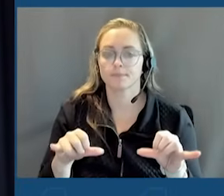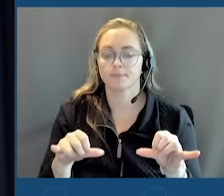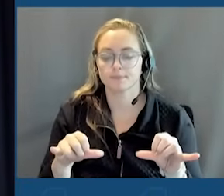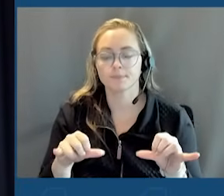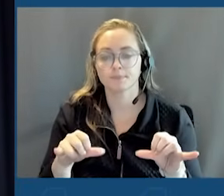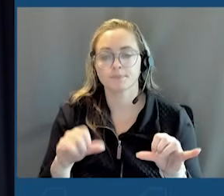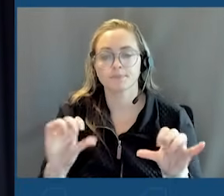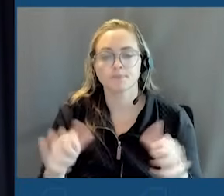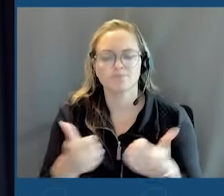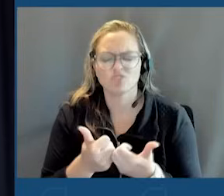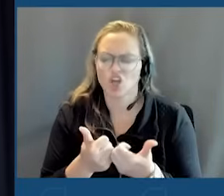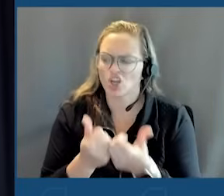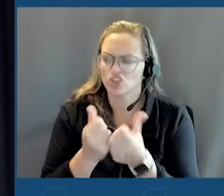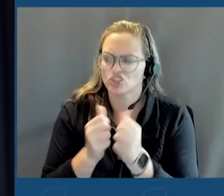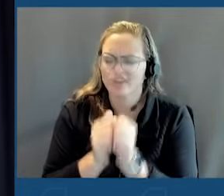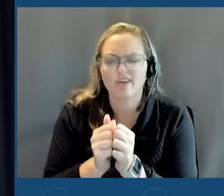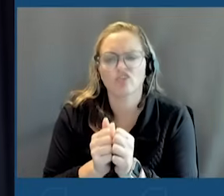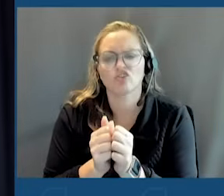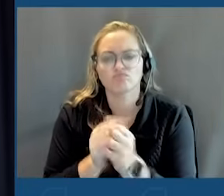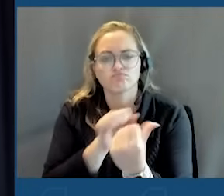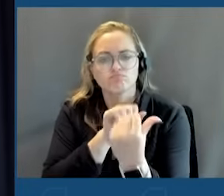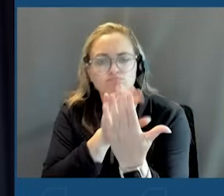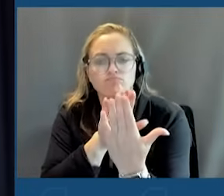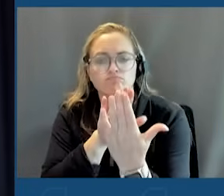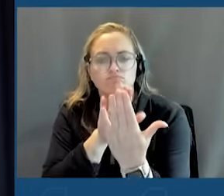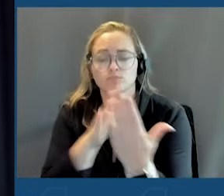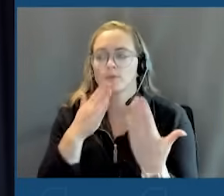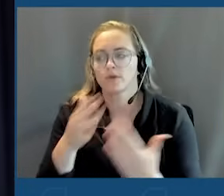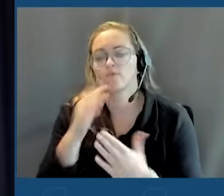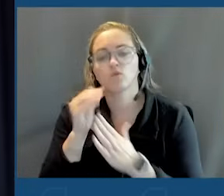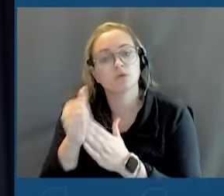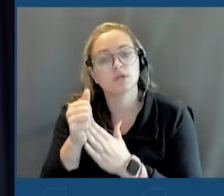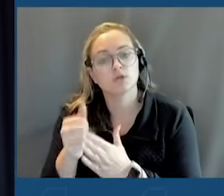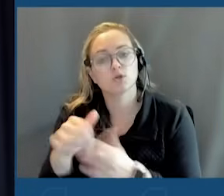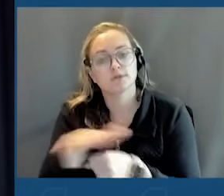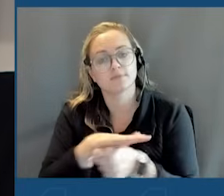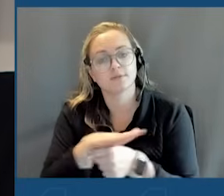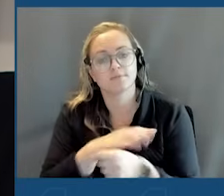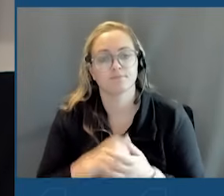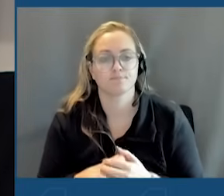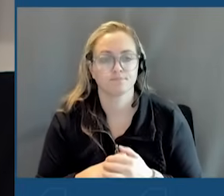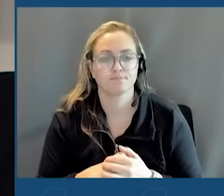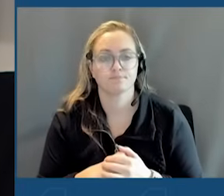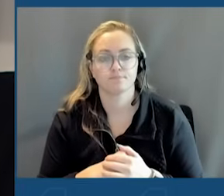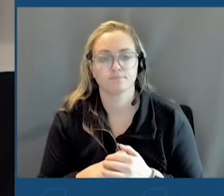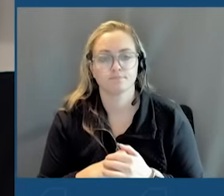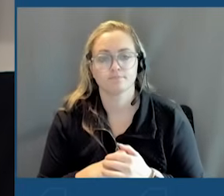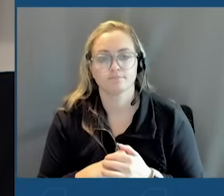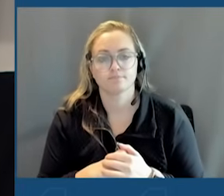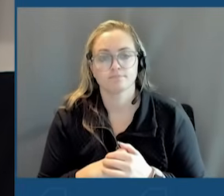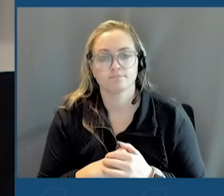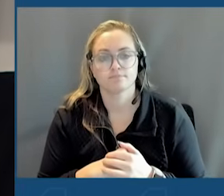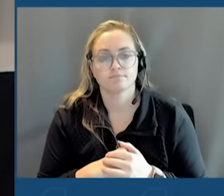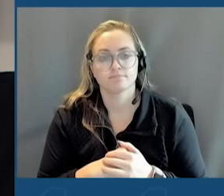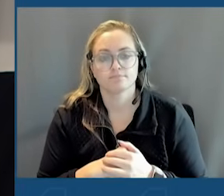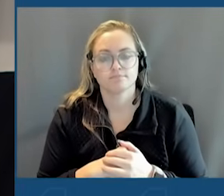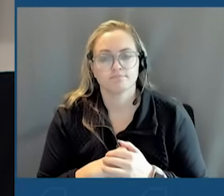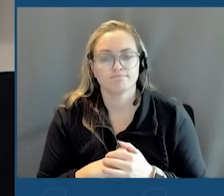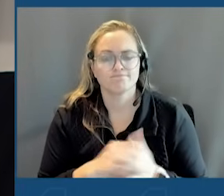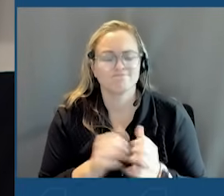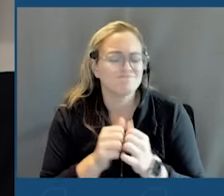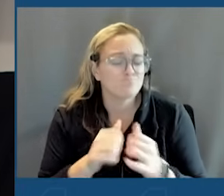face together, and I want to thank him for his leadership in this space. Without trying to trigger